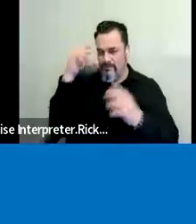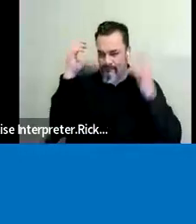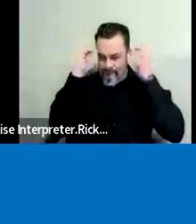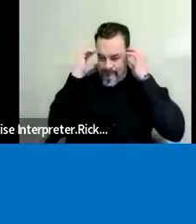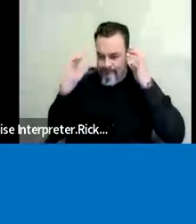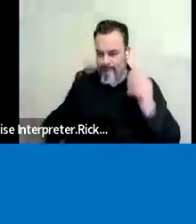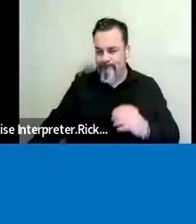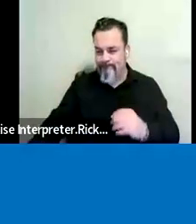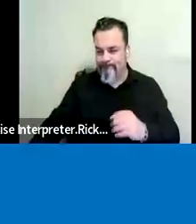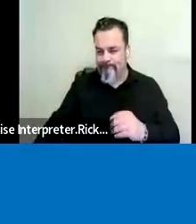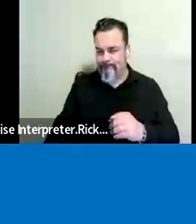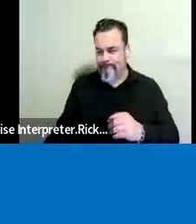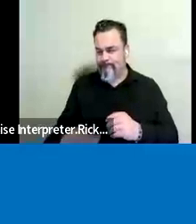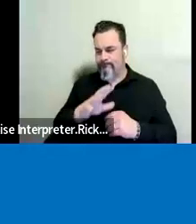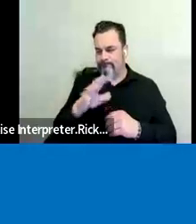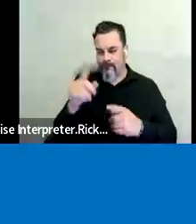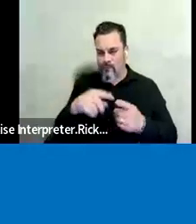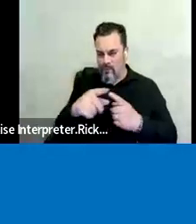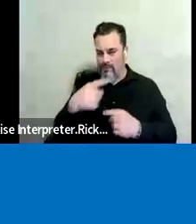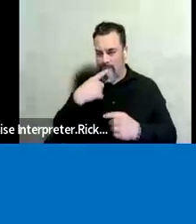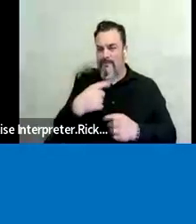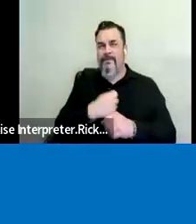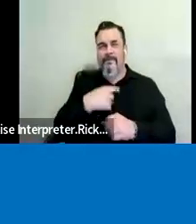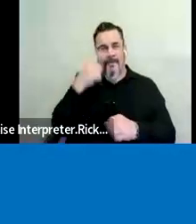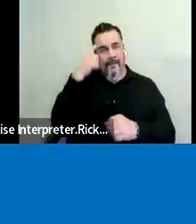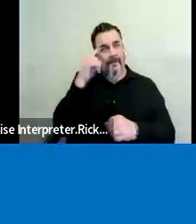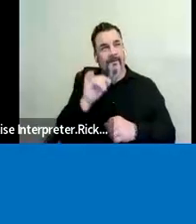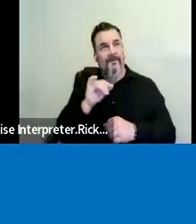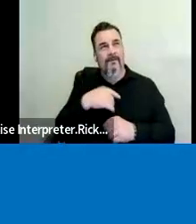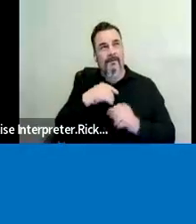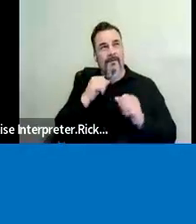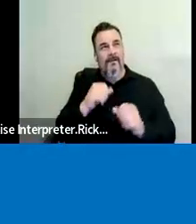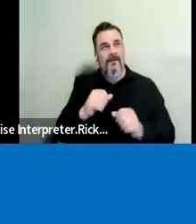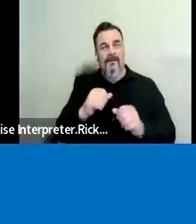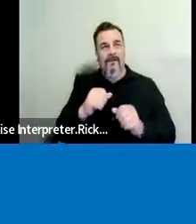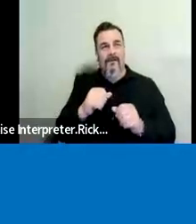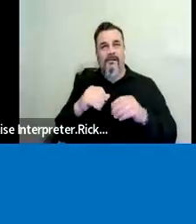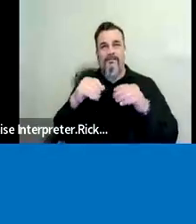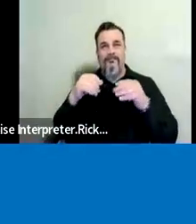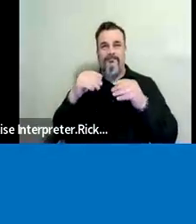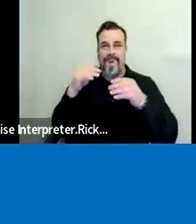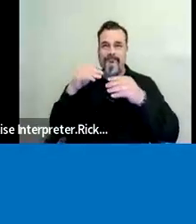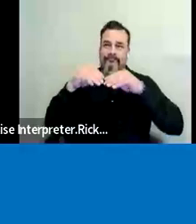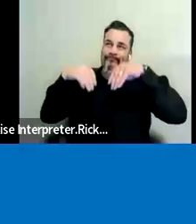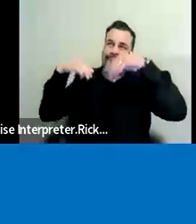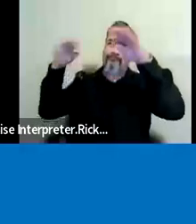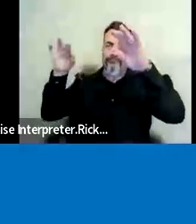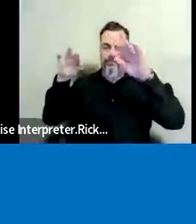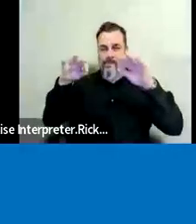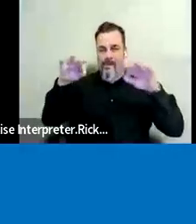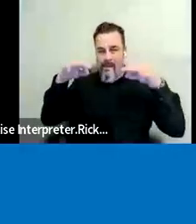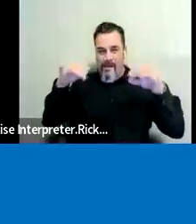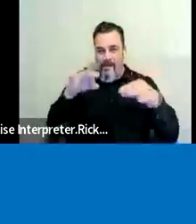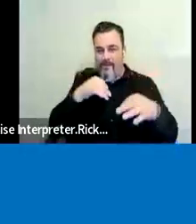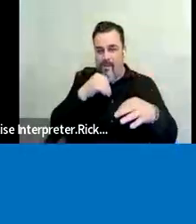piece. And when you said that, it made me think, oh, I could just put up like a cloth in the corner of a room, right? If you don't